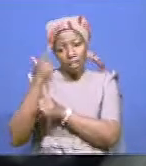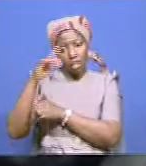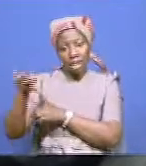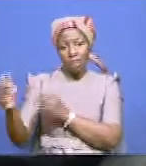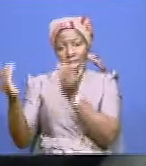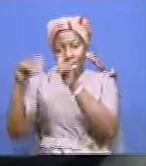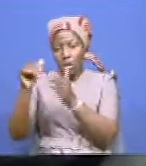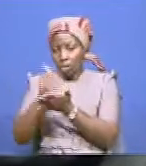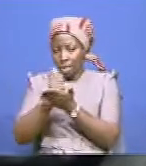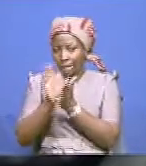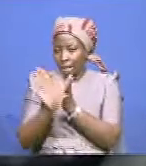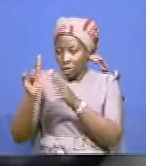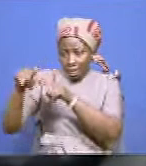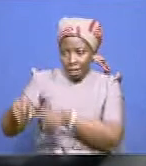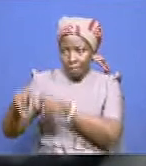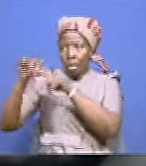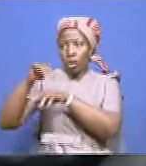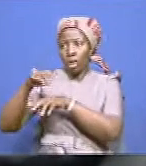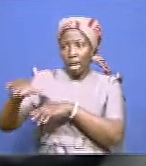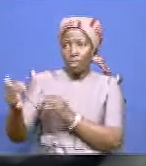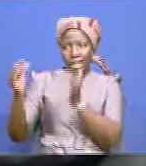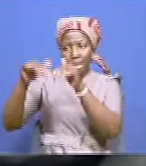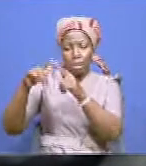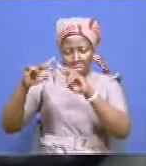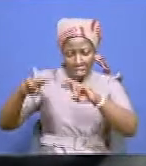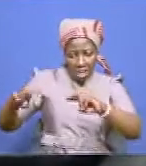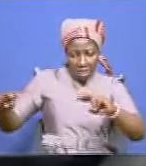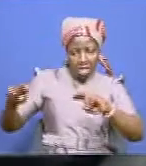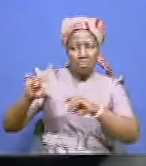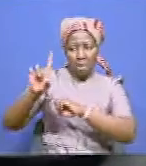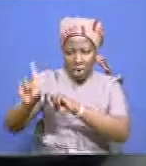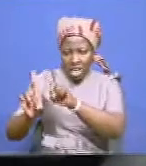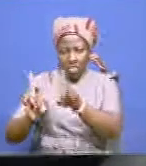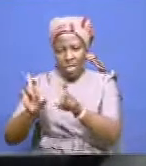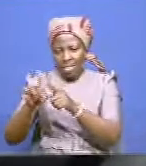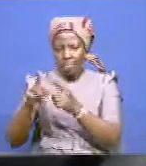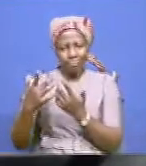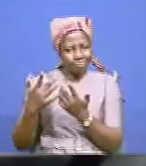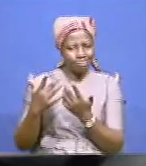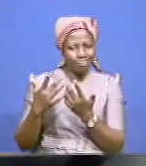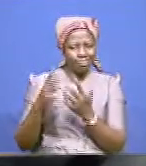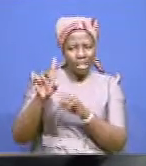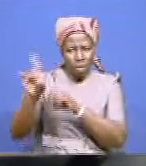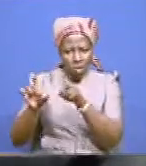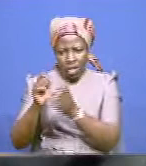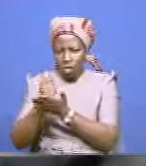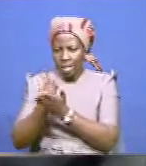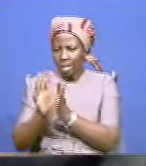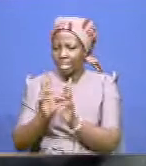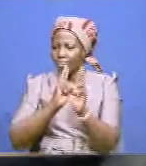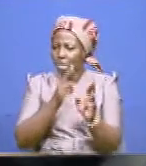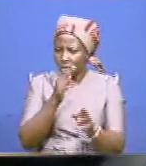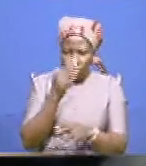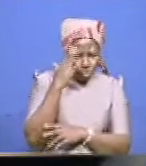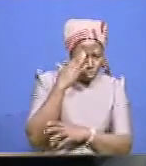Auditor General relies on county assemblies to investigate, inquire, and interrogate the audit report to justify whether the expenditure